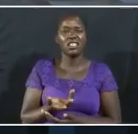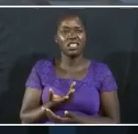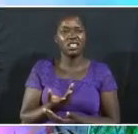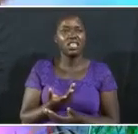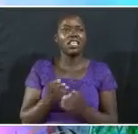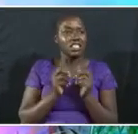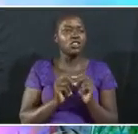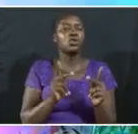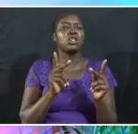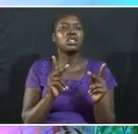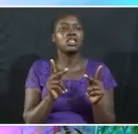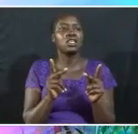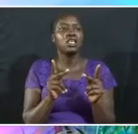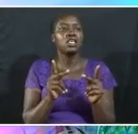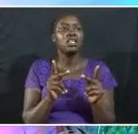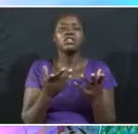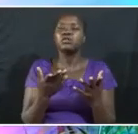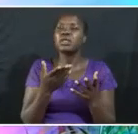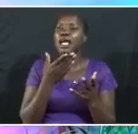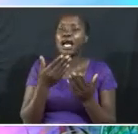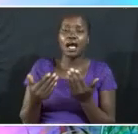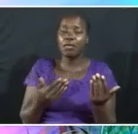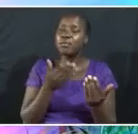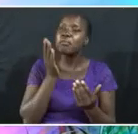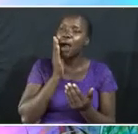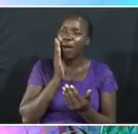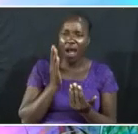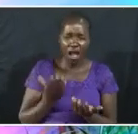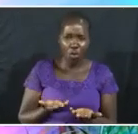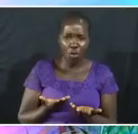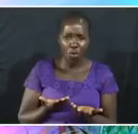It's okay to be a baby mama.